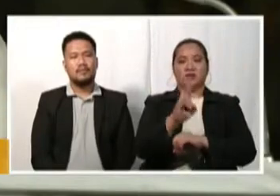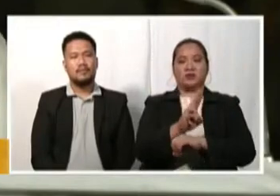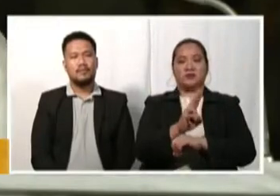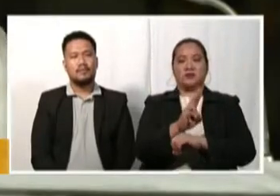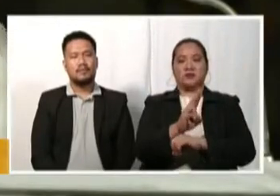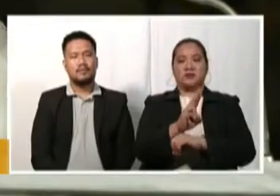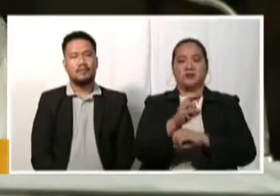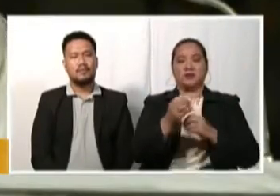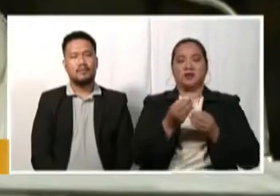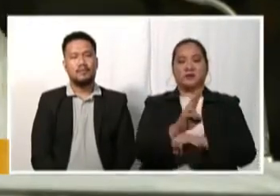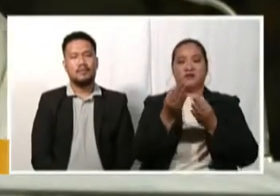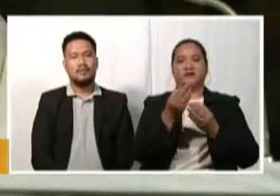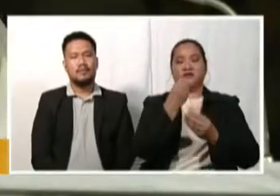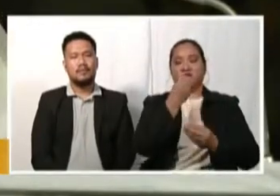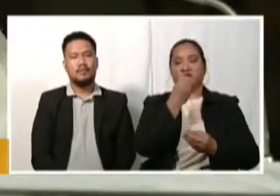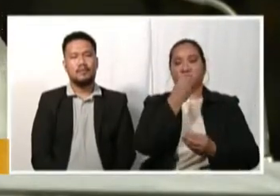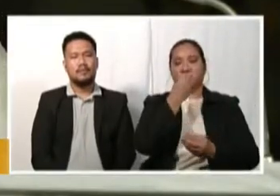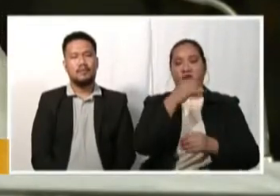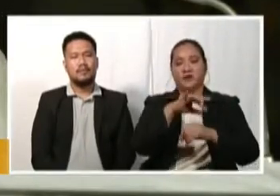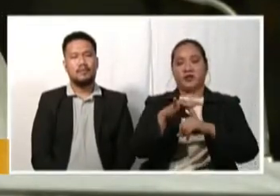bread from the earth.